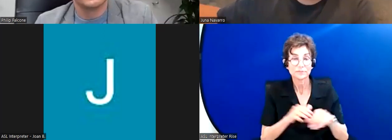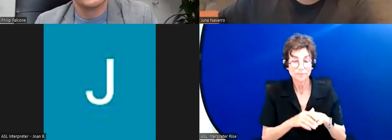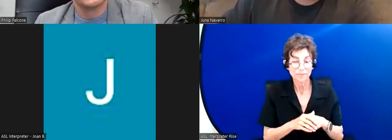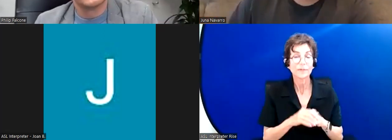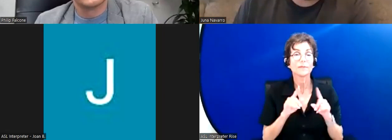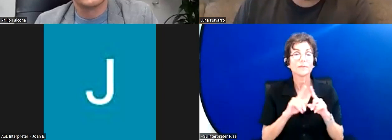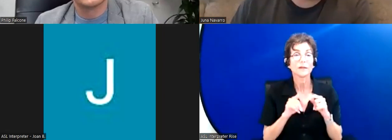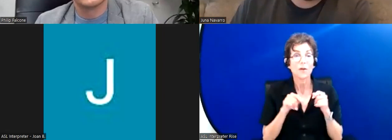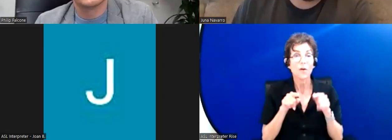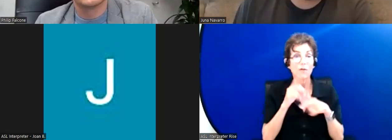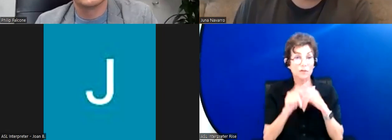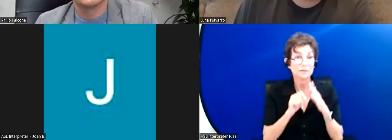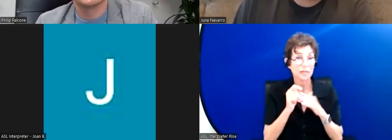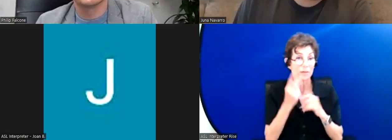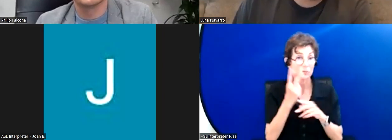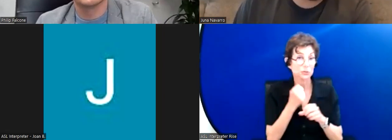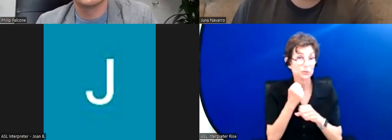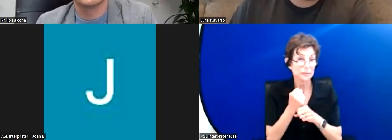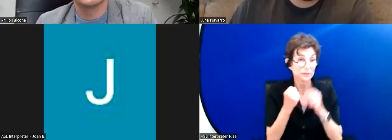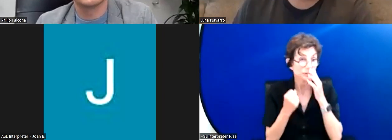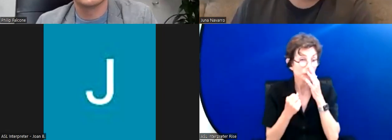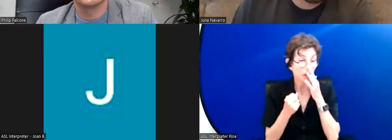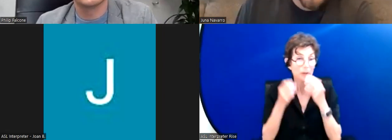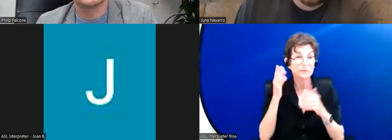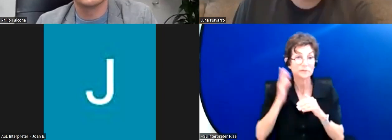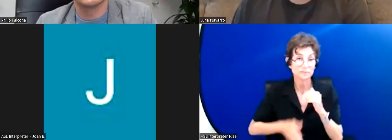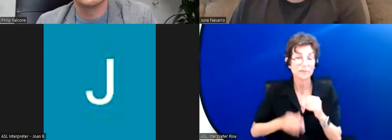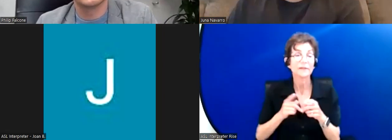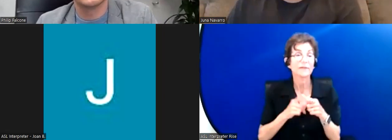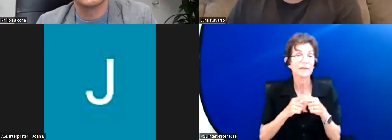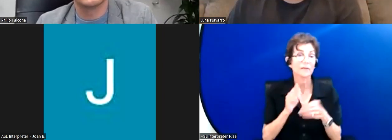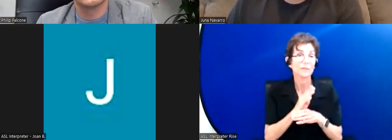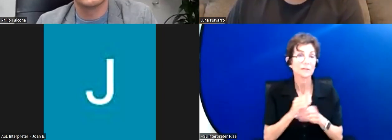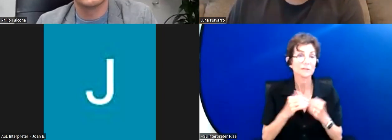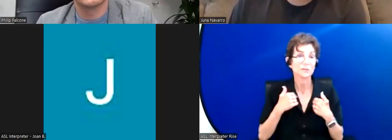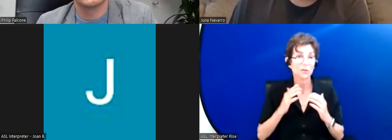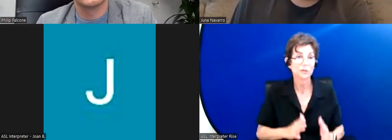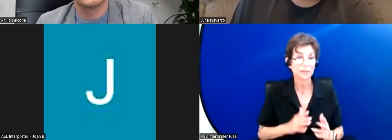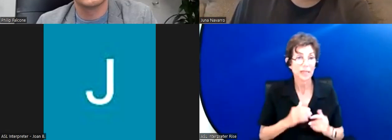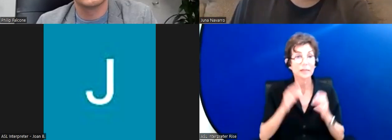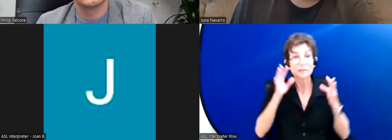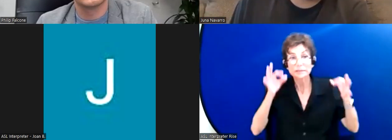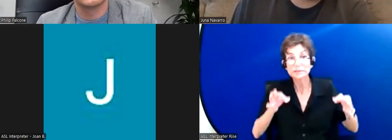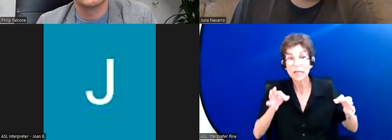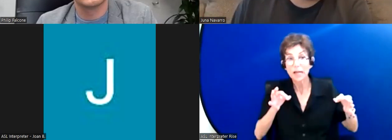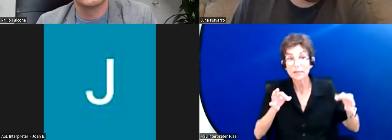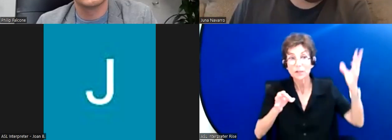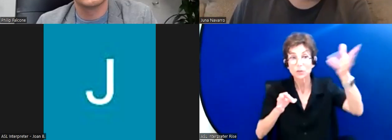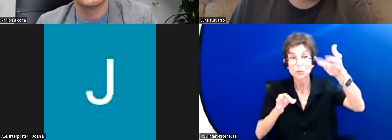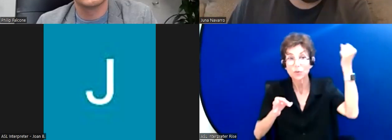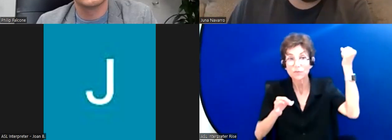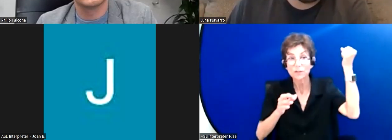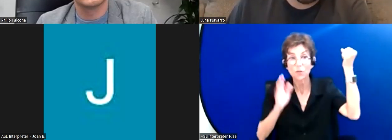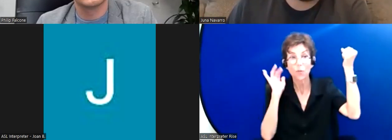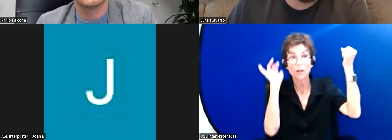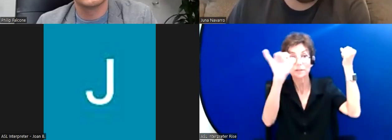photographed, and over time, after those 2 years are up, the business owner can choose whether to remove it or not. And that just comes down to just respecting the property